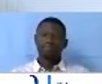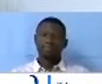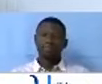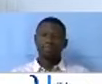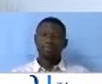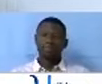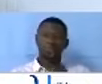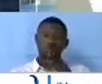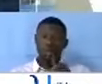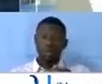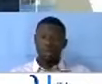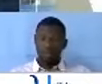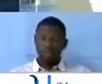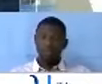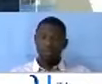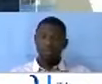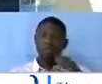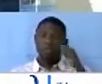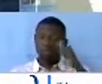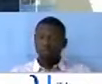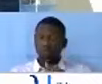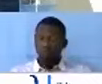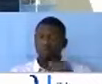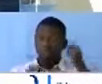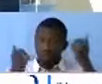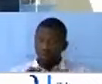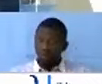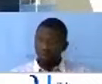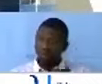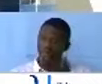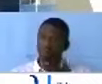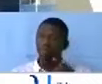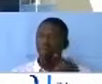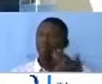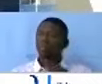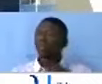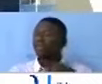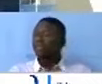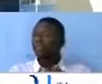Do you accept that tortures were going on during the investigations?